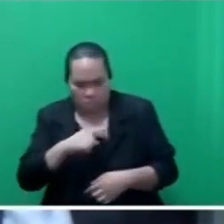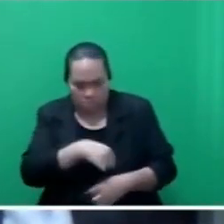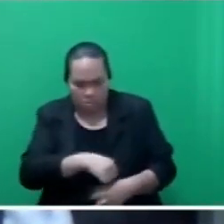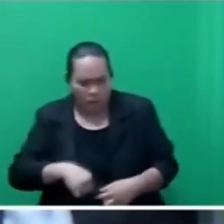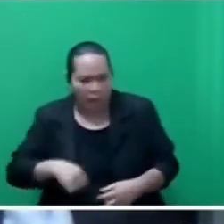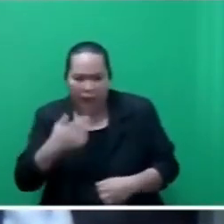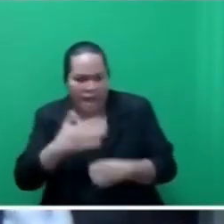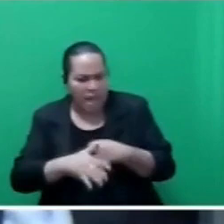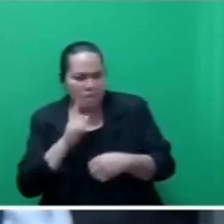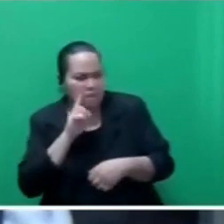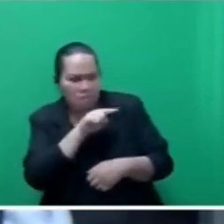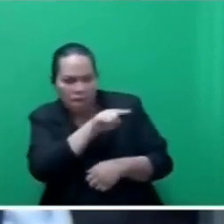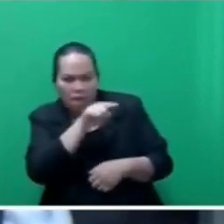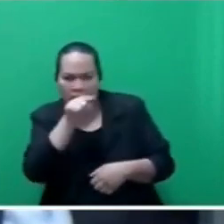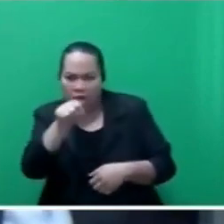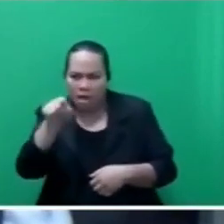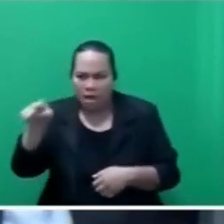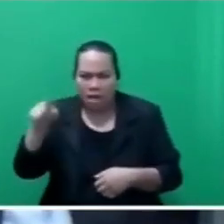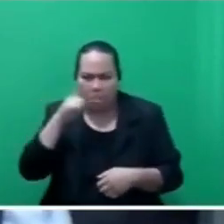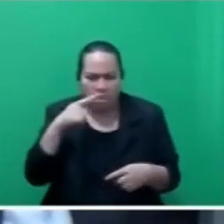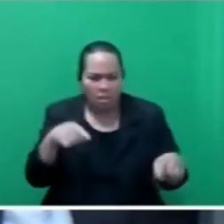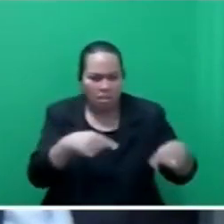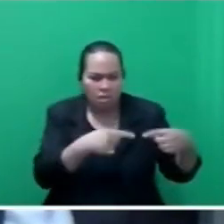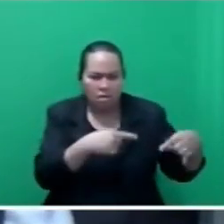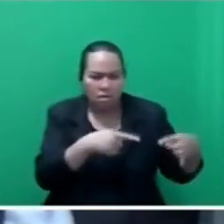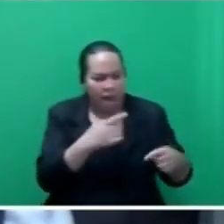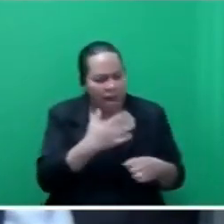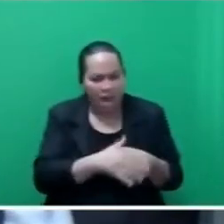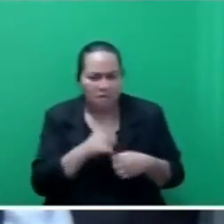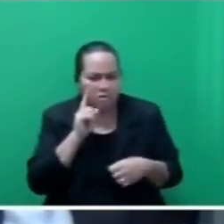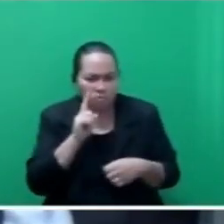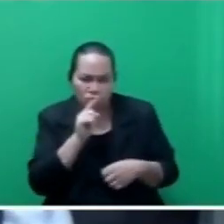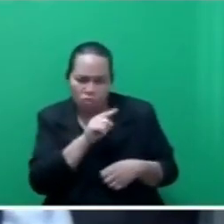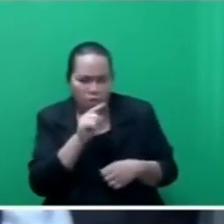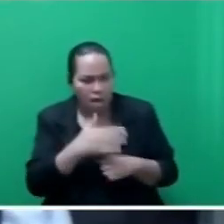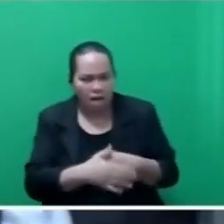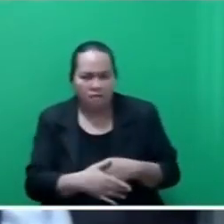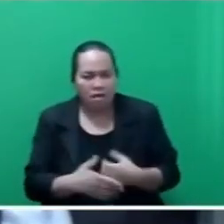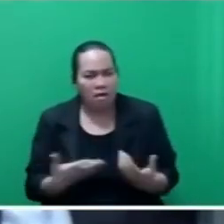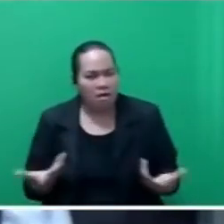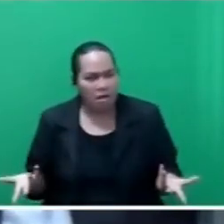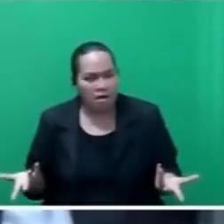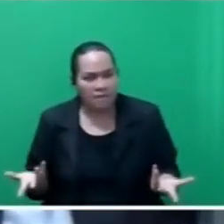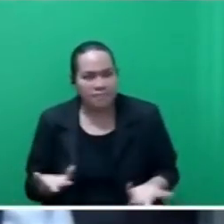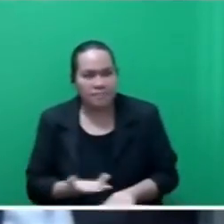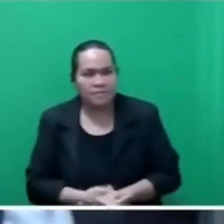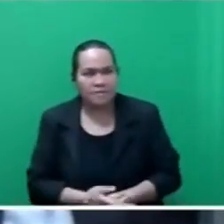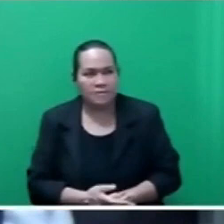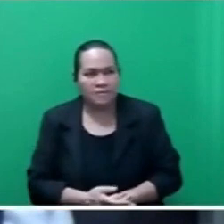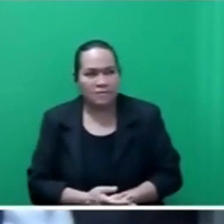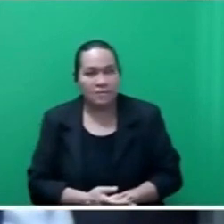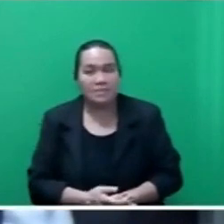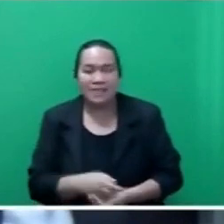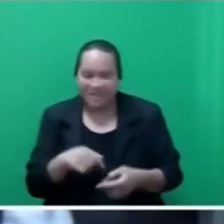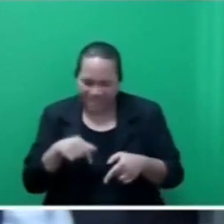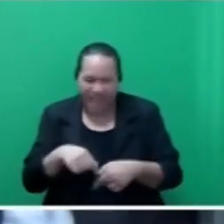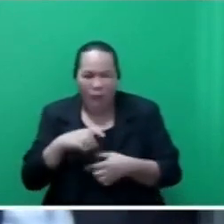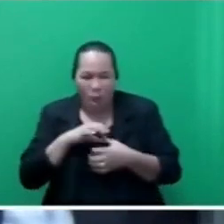Koko Kurundrani, I never saw Solotara Ndrondo, I never saw Honorable Bimban Pasari. This is how people